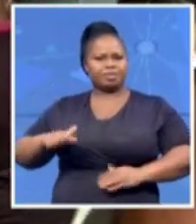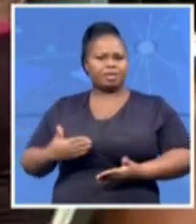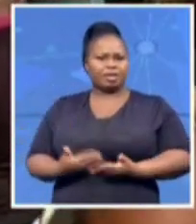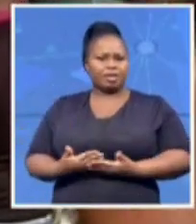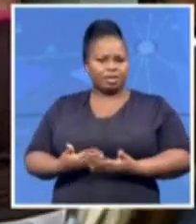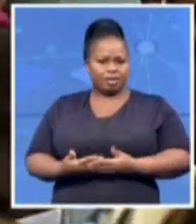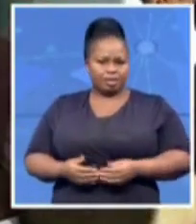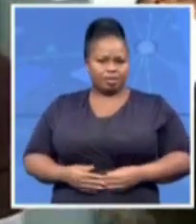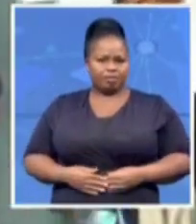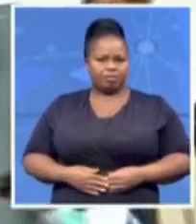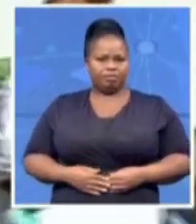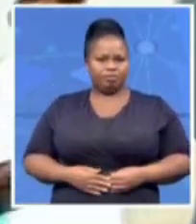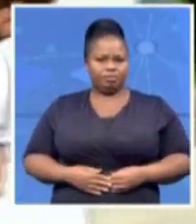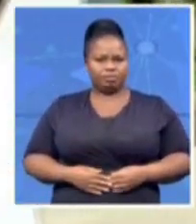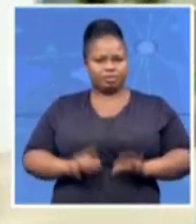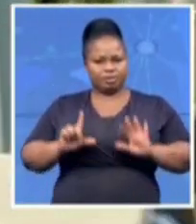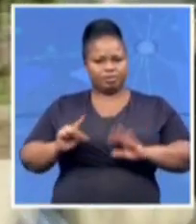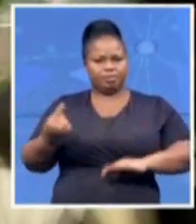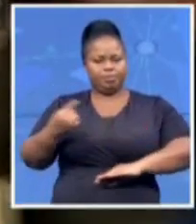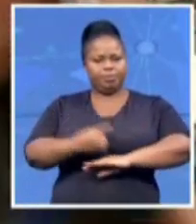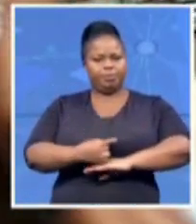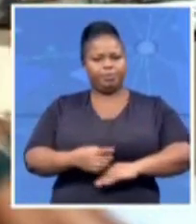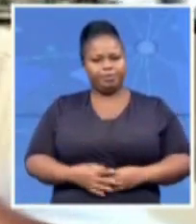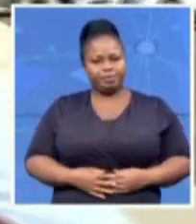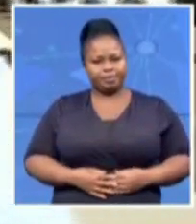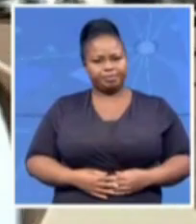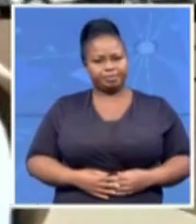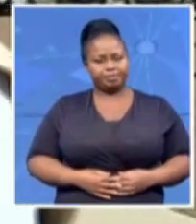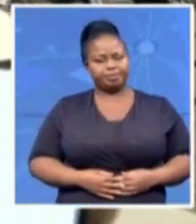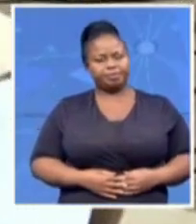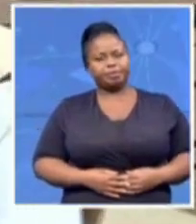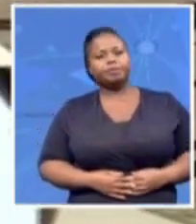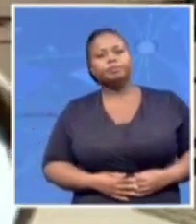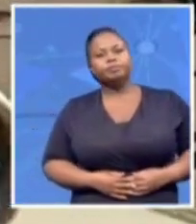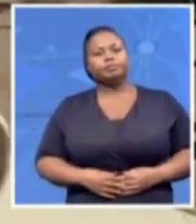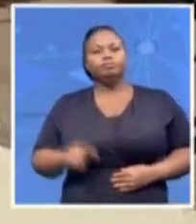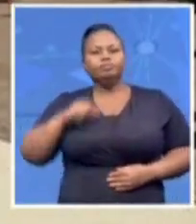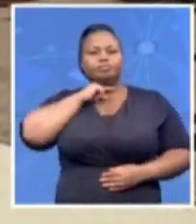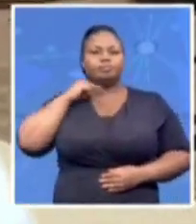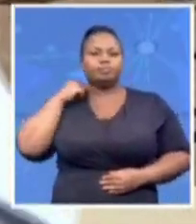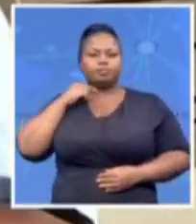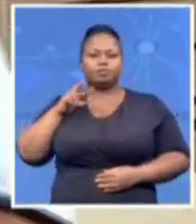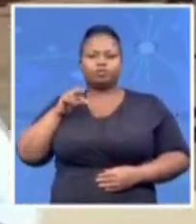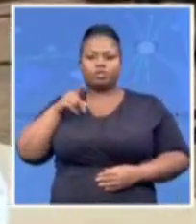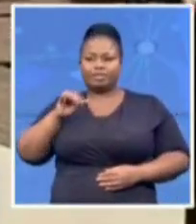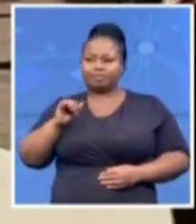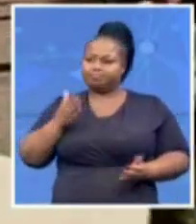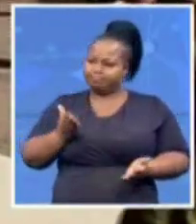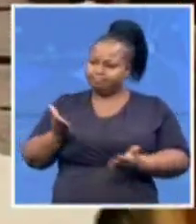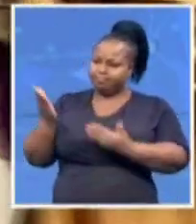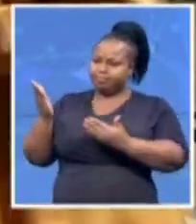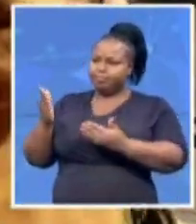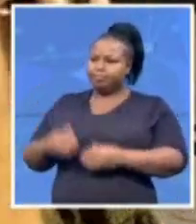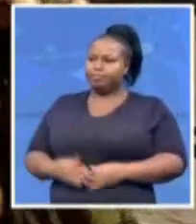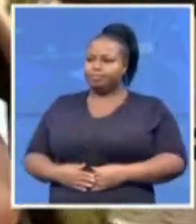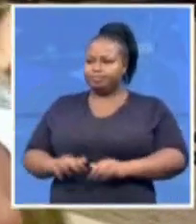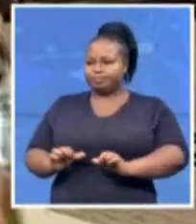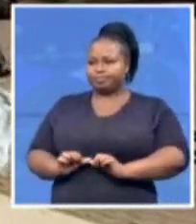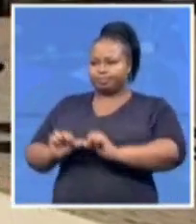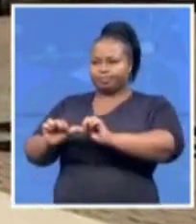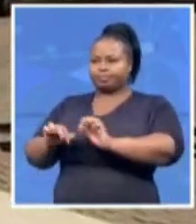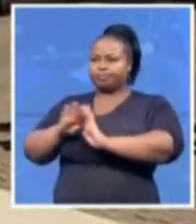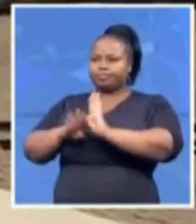days. Let us, Reverend Vusi Dube, I'm going to let you go to continue with the program. Thank you very much for your time. As you can